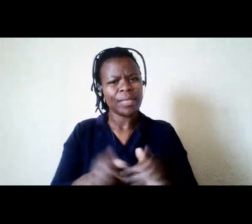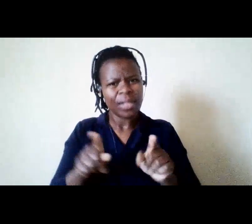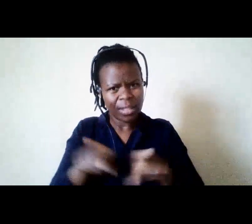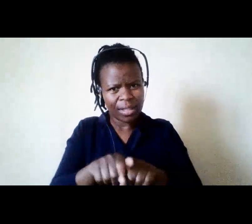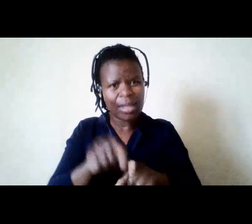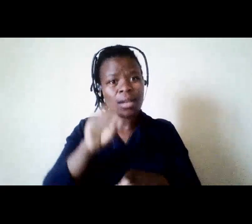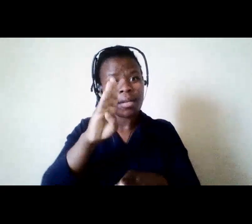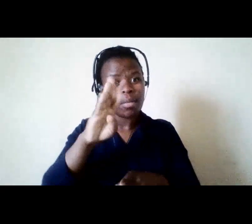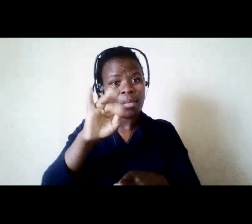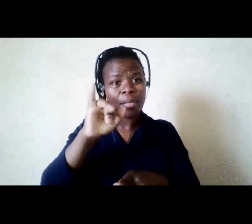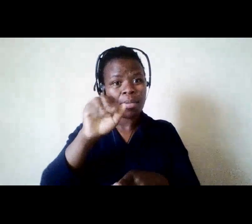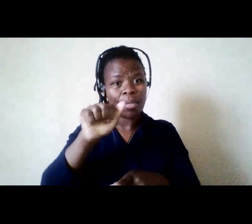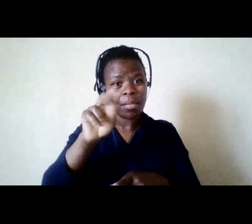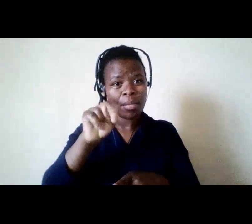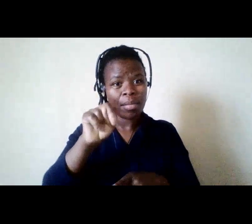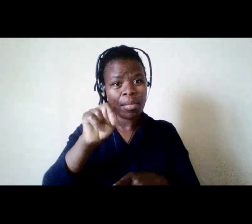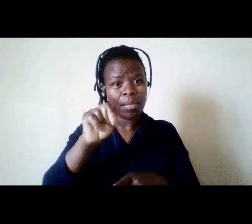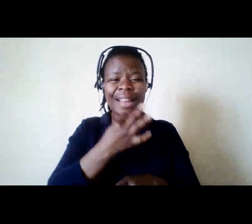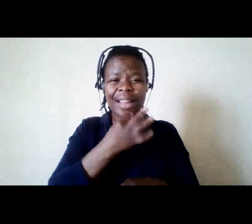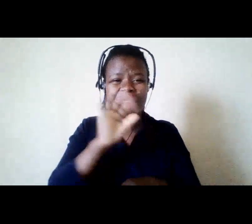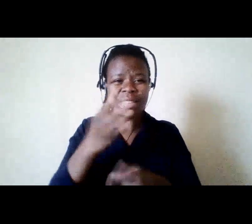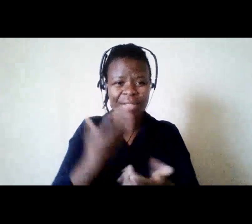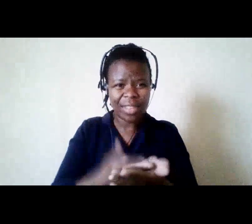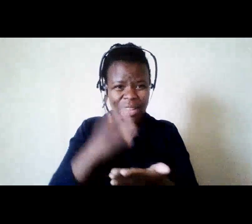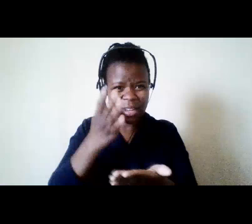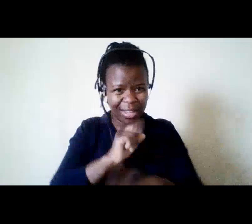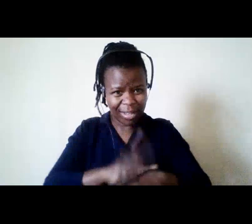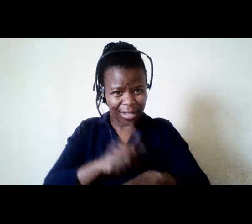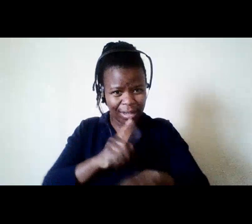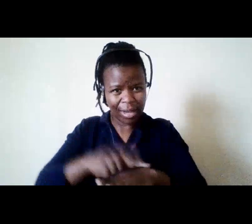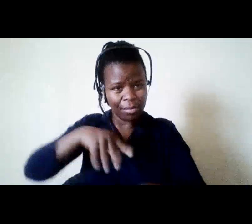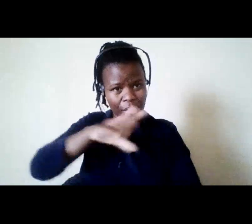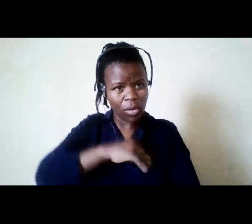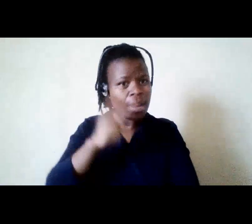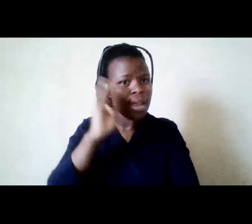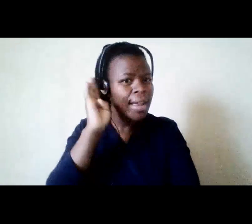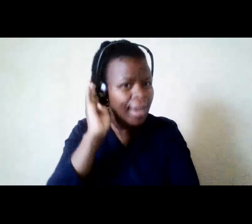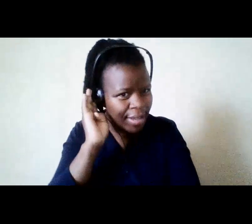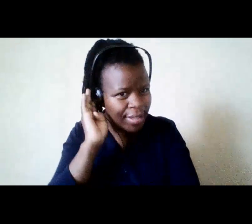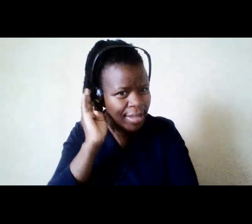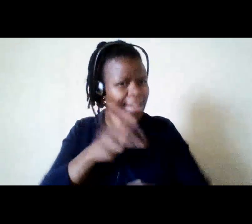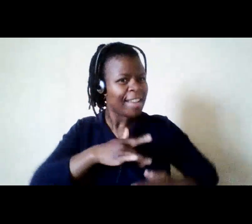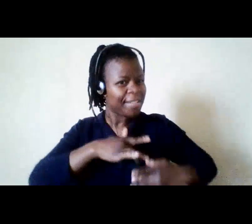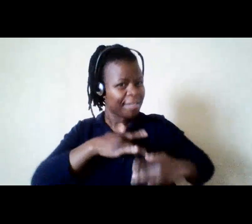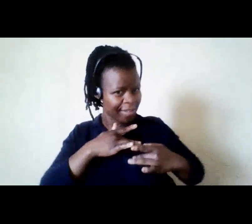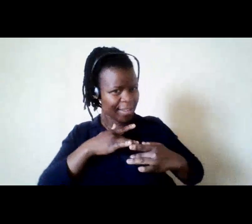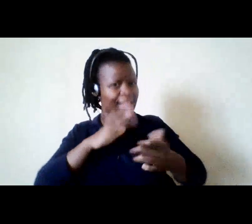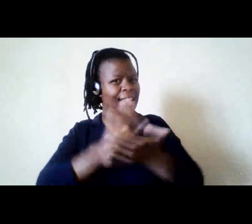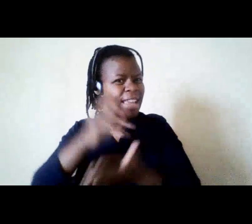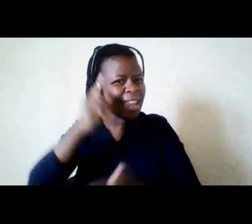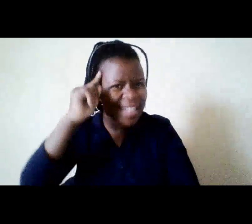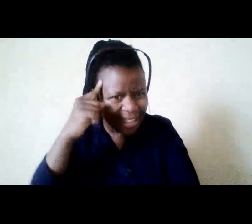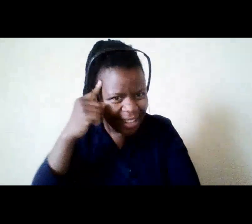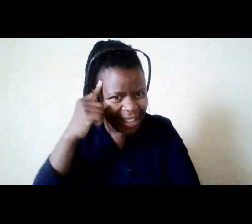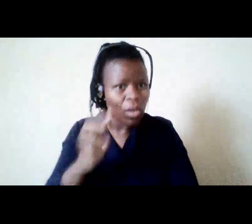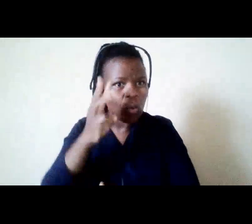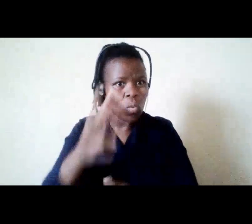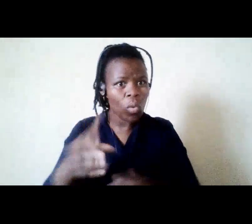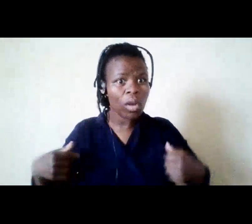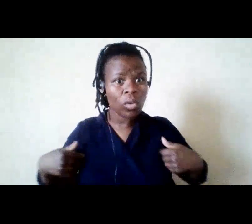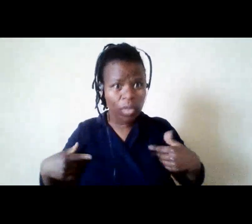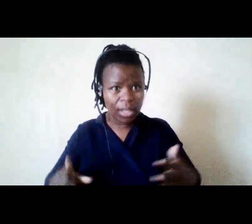to listen, feel, and think, you start saying that's not the main issue with